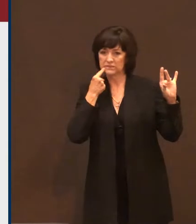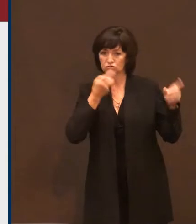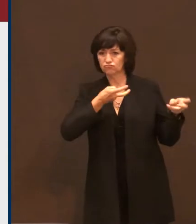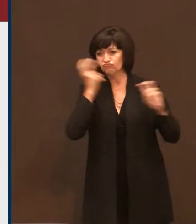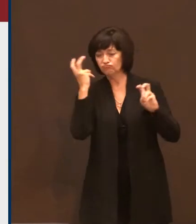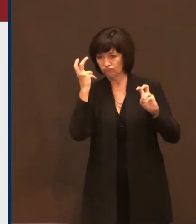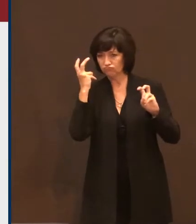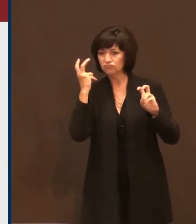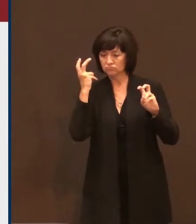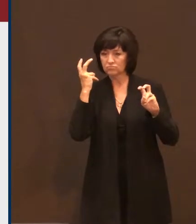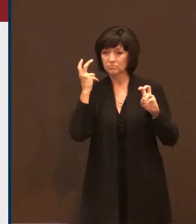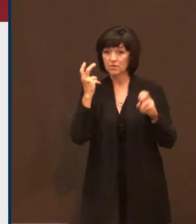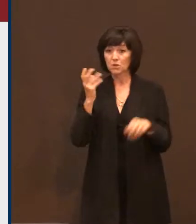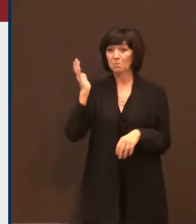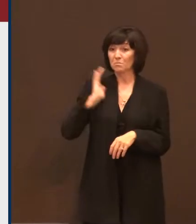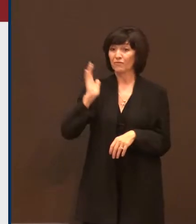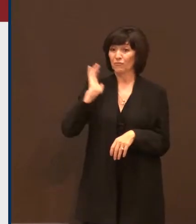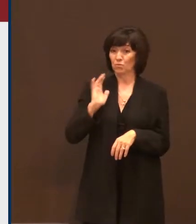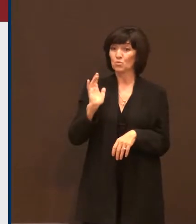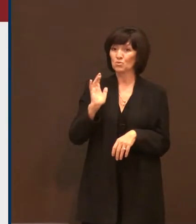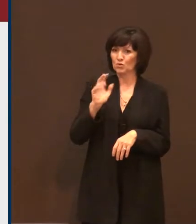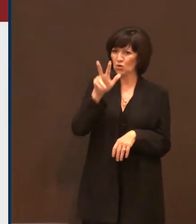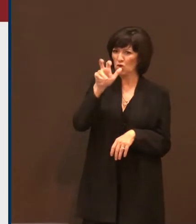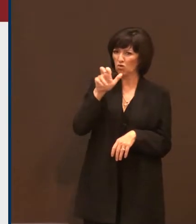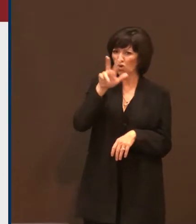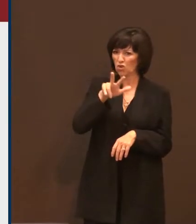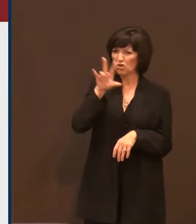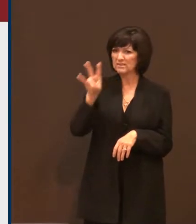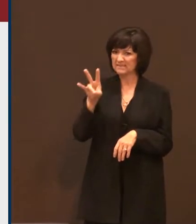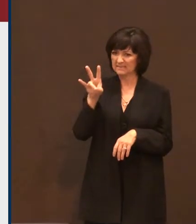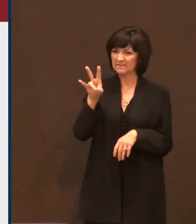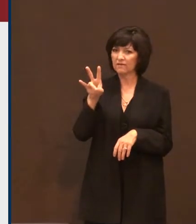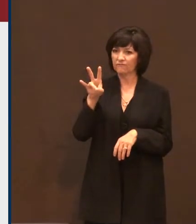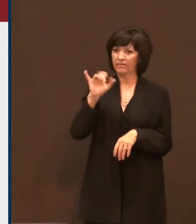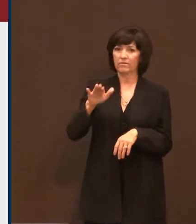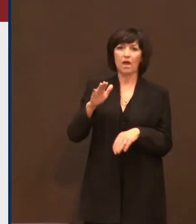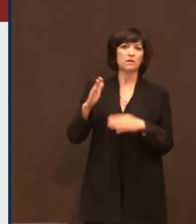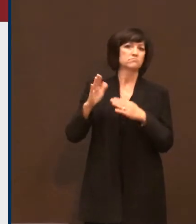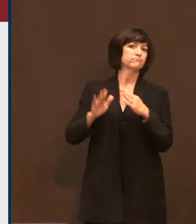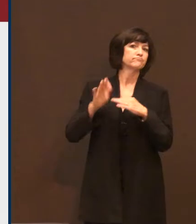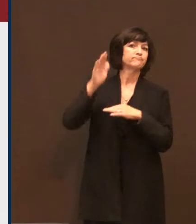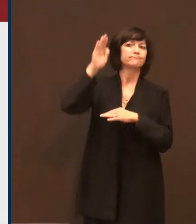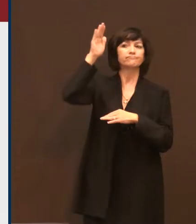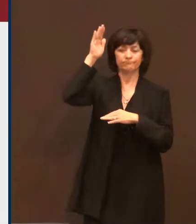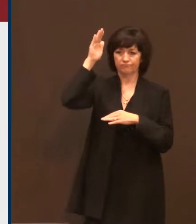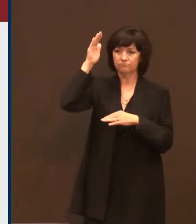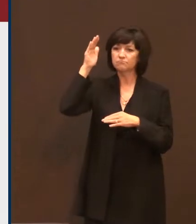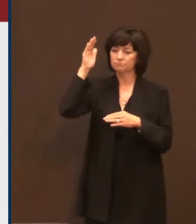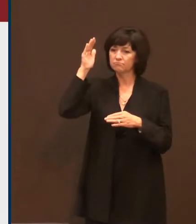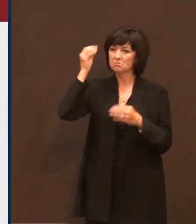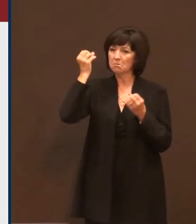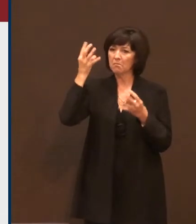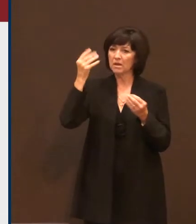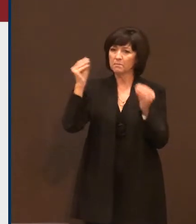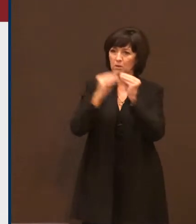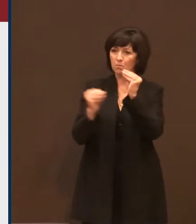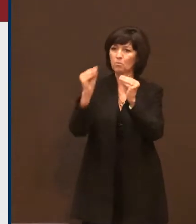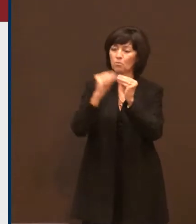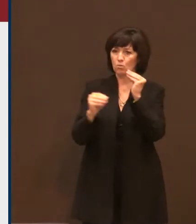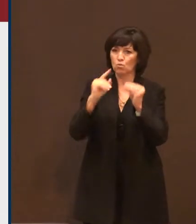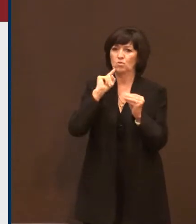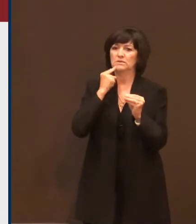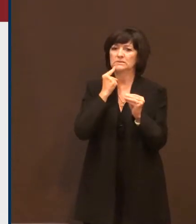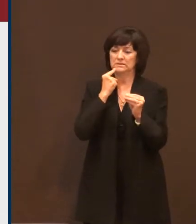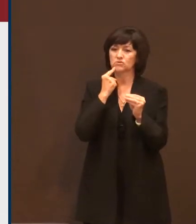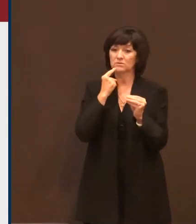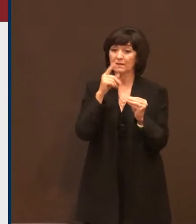of 337 hospitalizations, and of course many more that were critical. And even at that